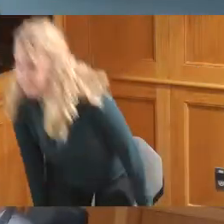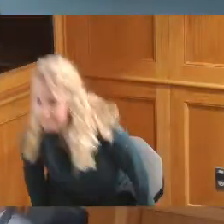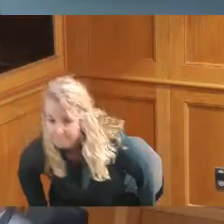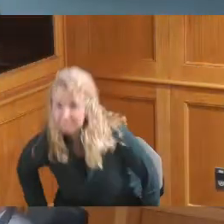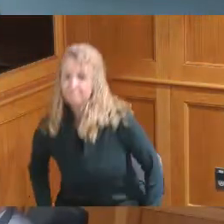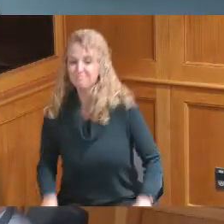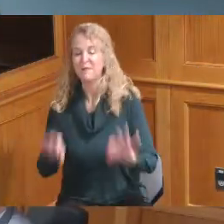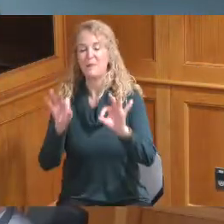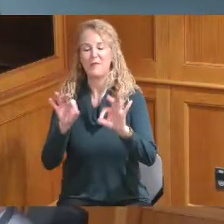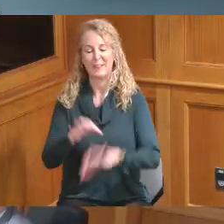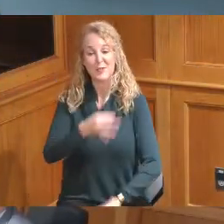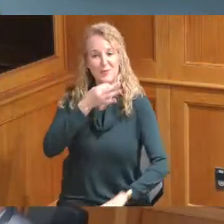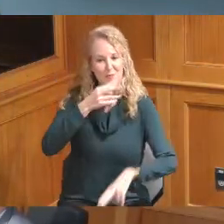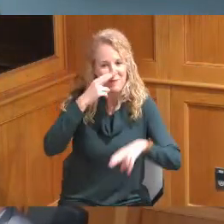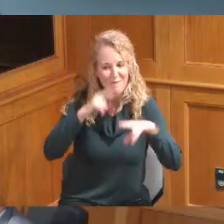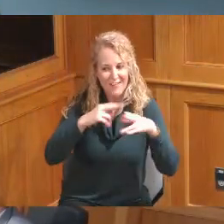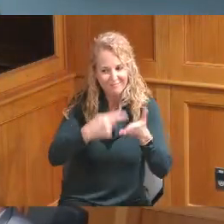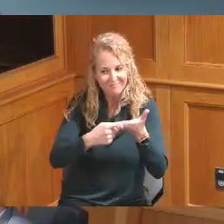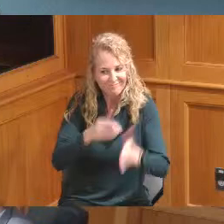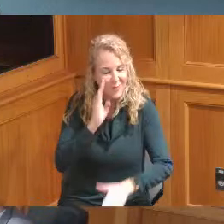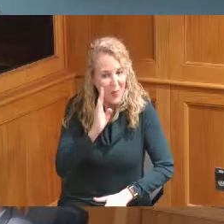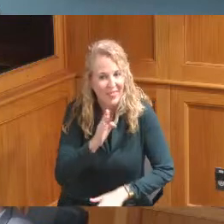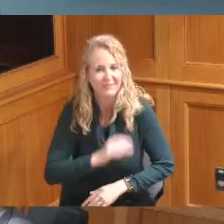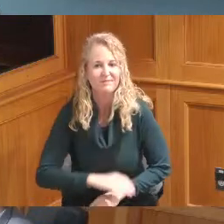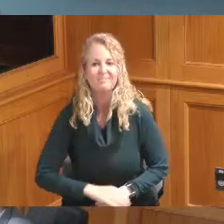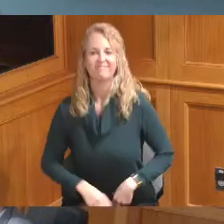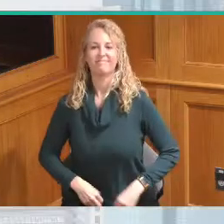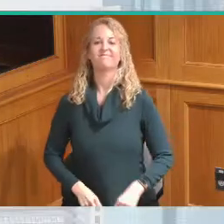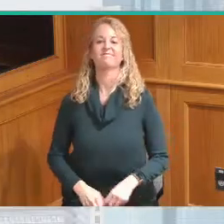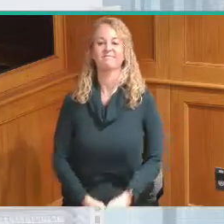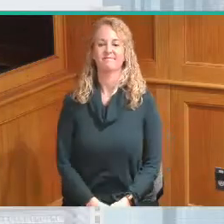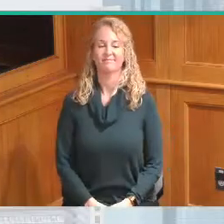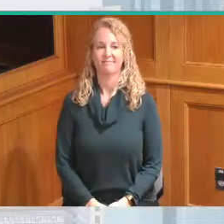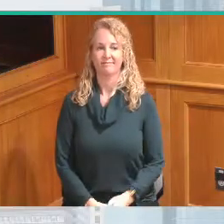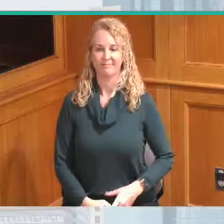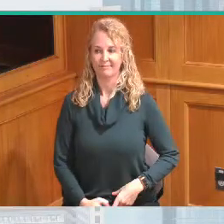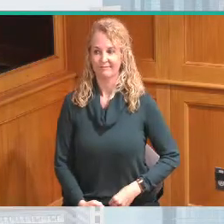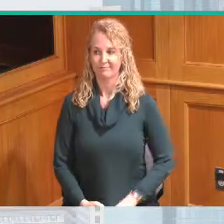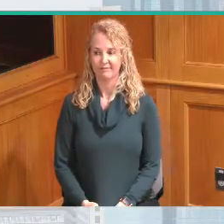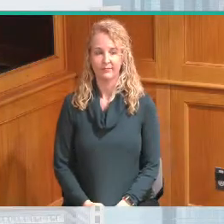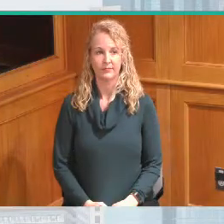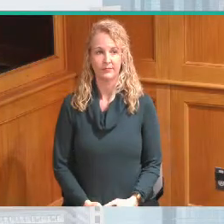I'll get to the really fun stuff. Yeah. Can you set that up, Leslie?